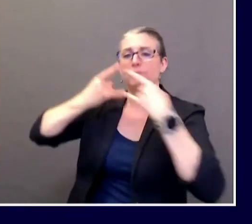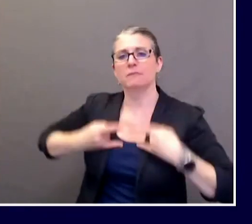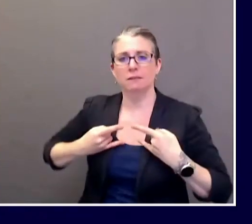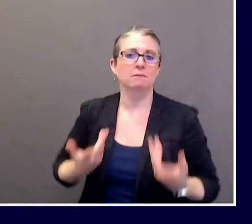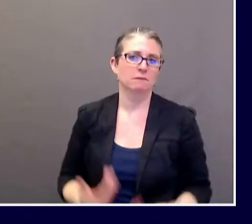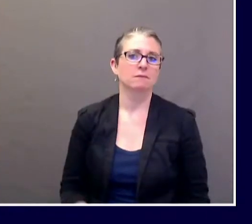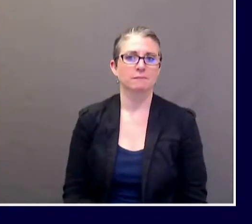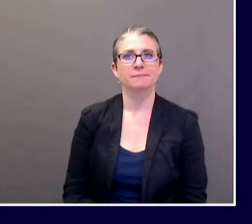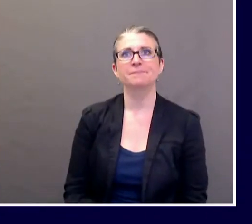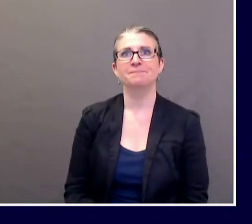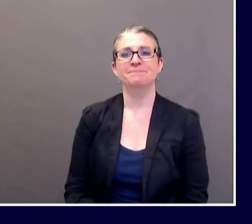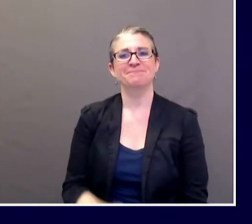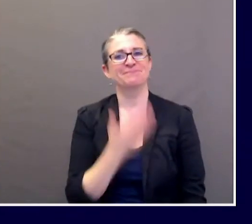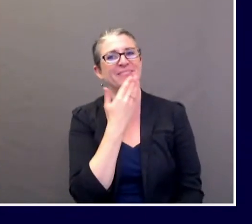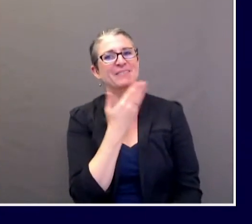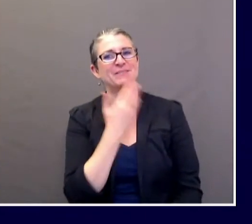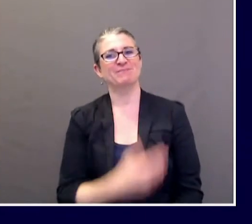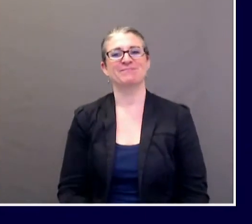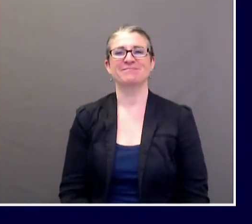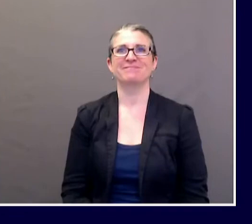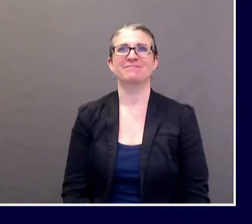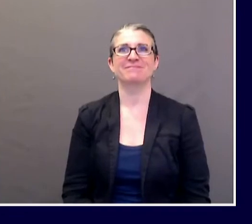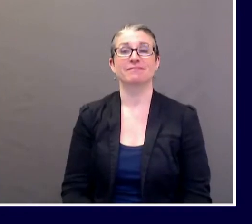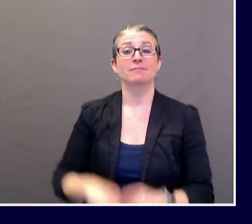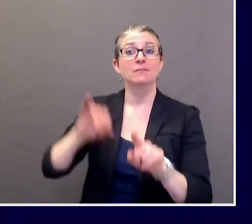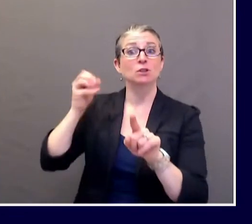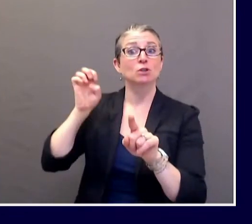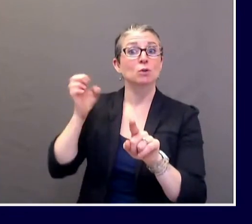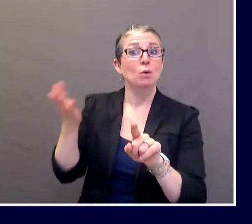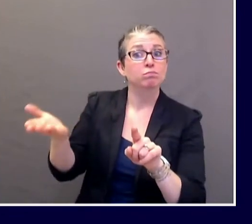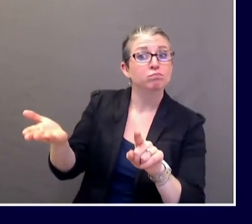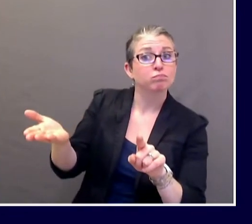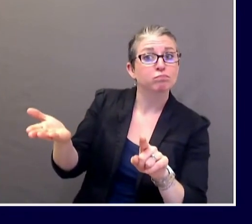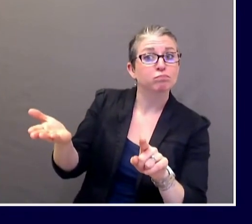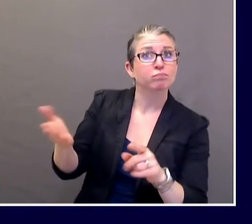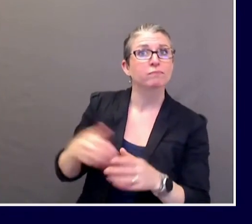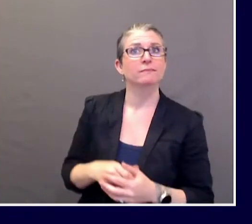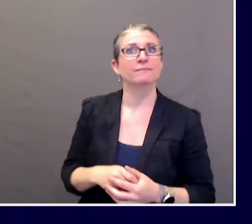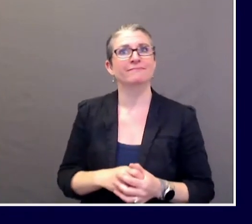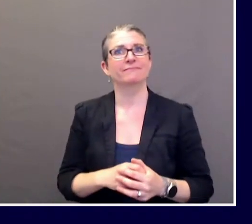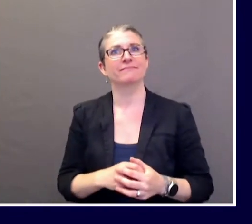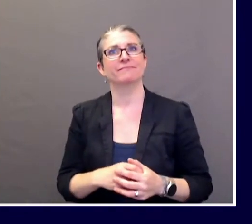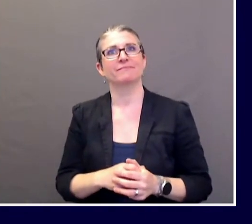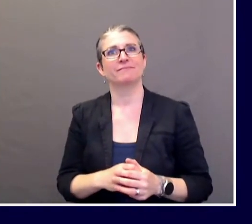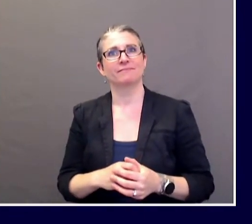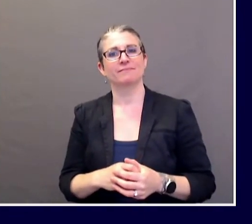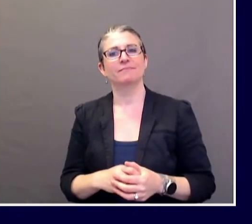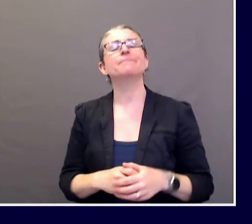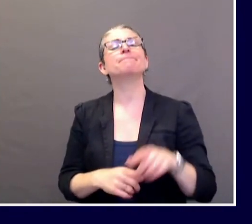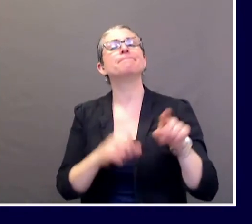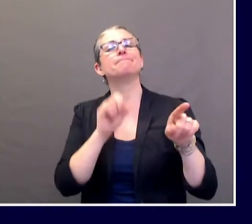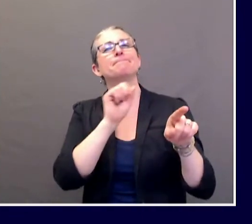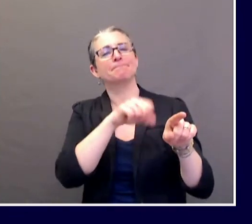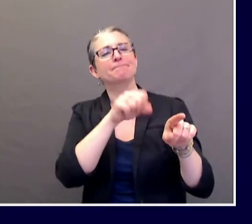Yes, hi, thanks. So just continuing on the outdoor mask questioning.